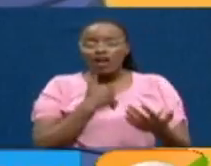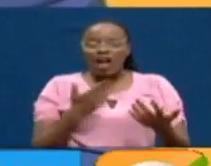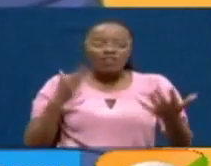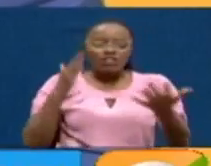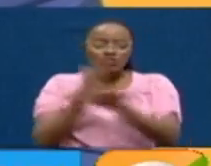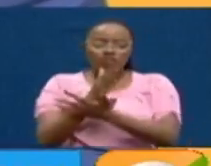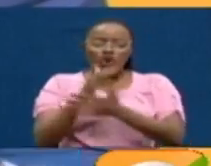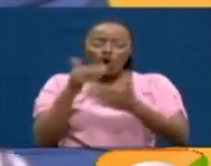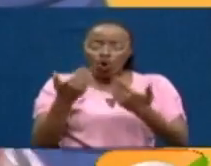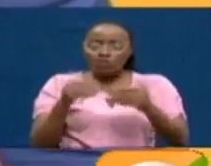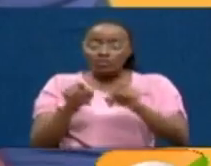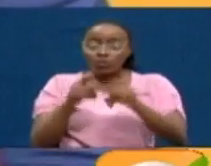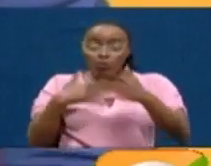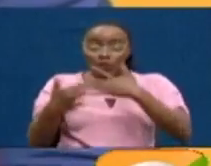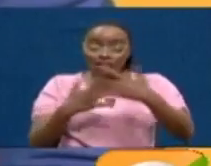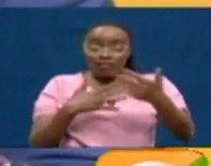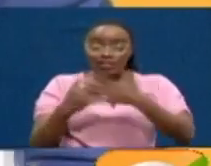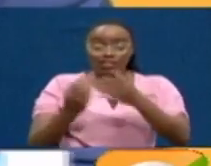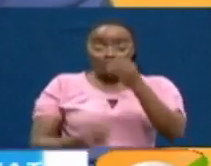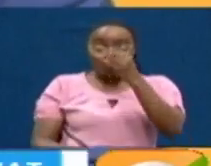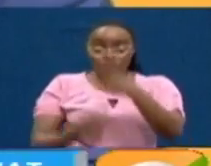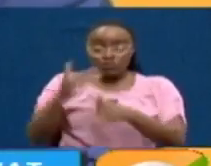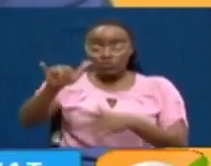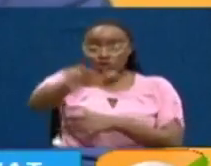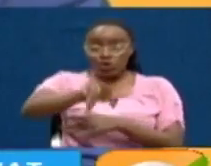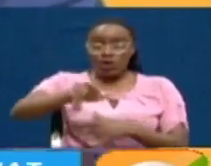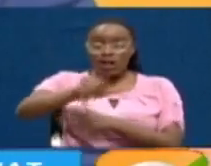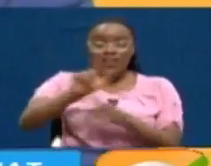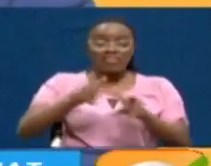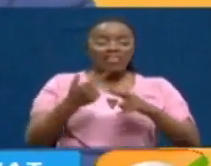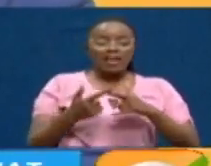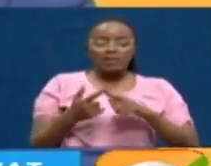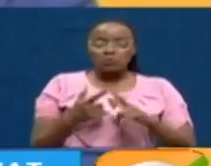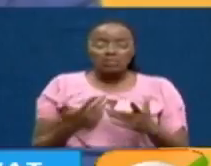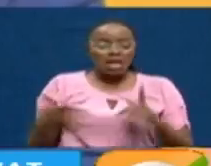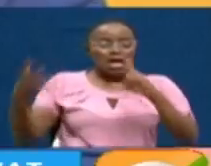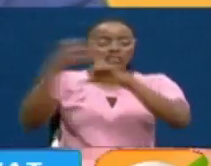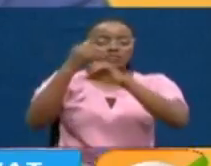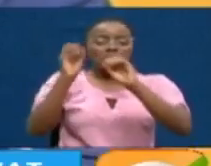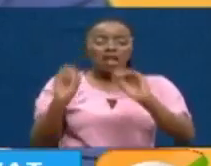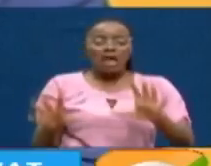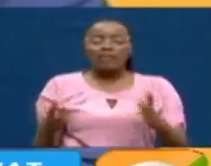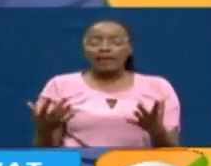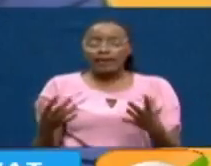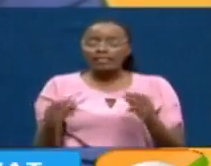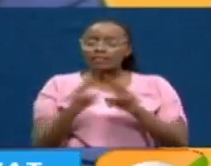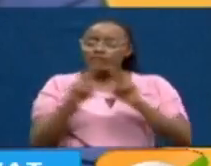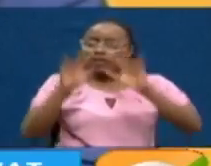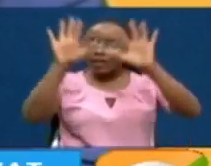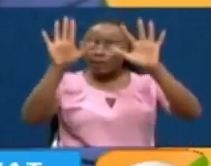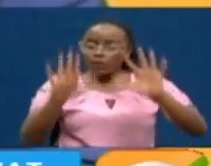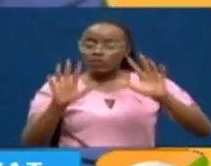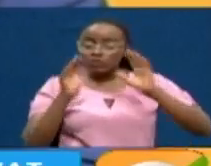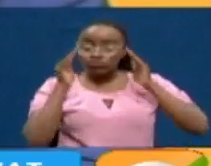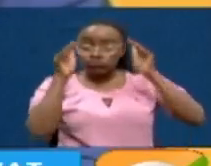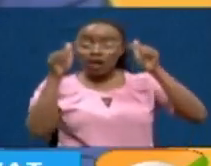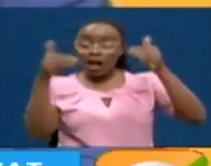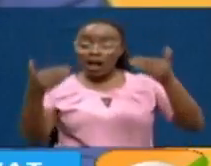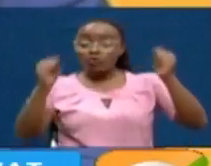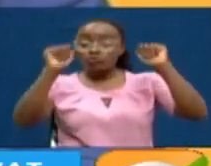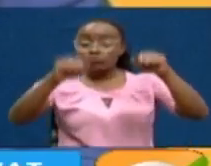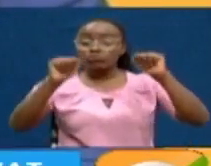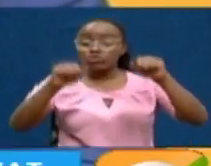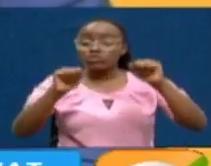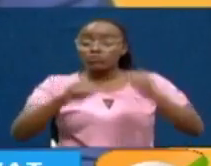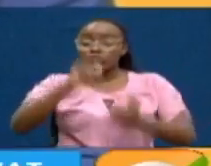and patriotism over what is being produced locally, we'll not get there. So it's very important we look at how we are going